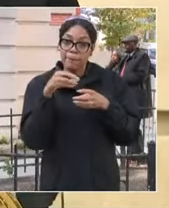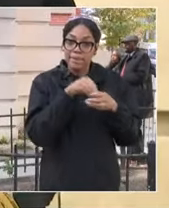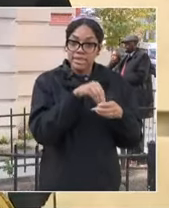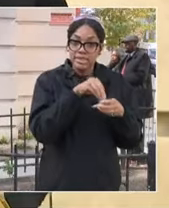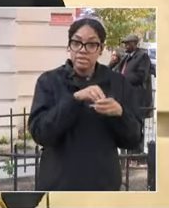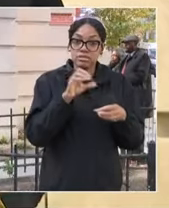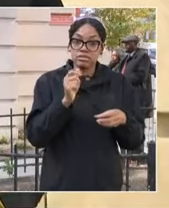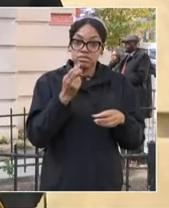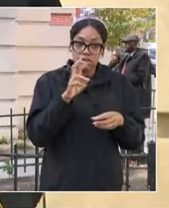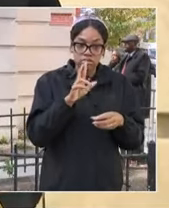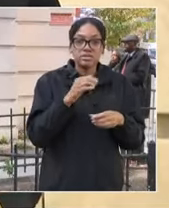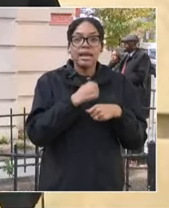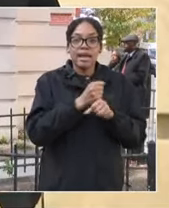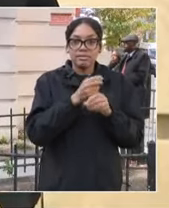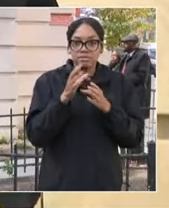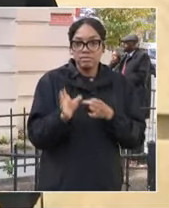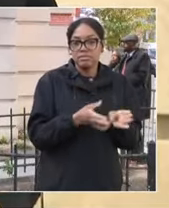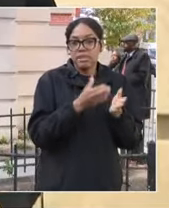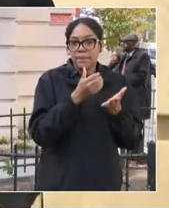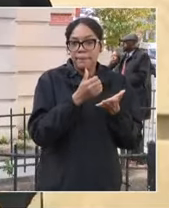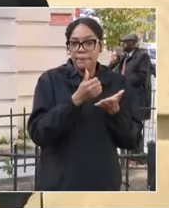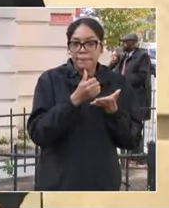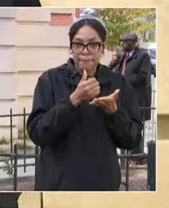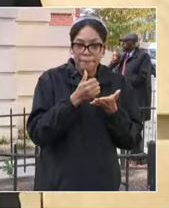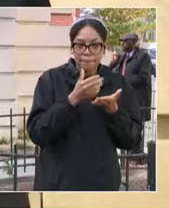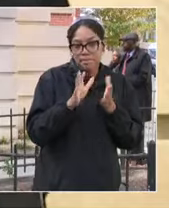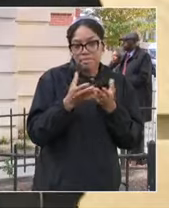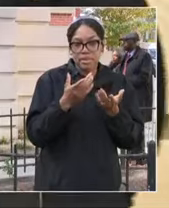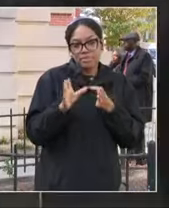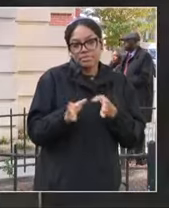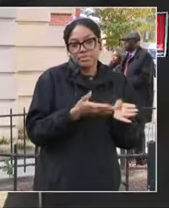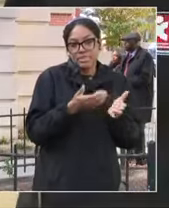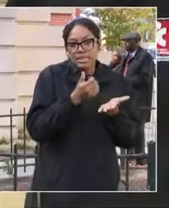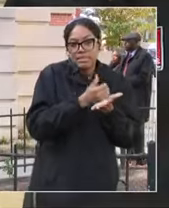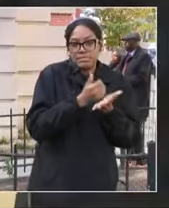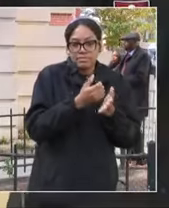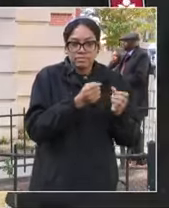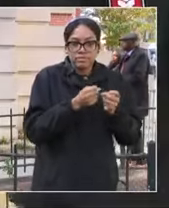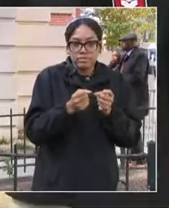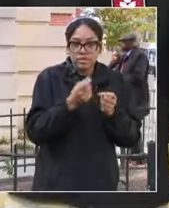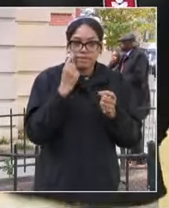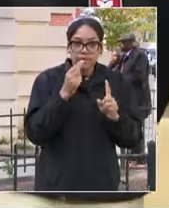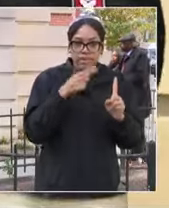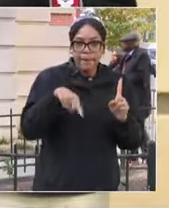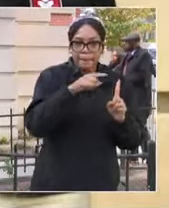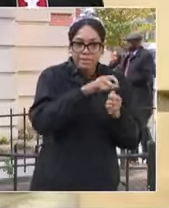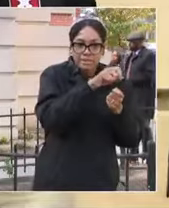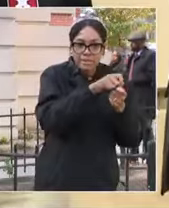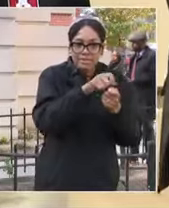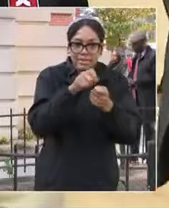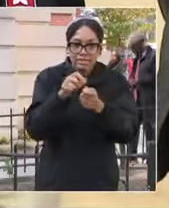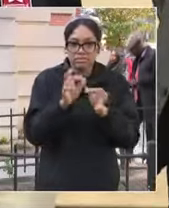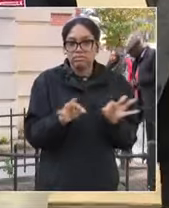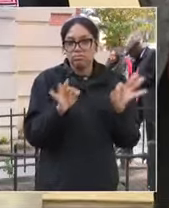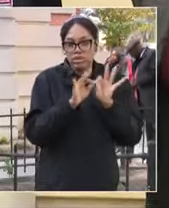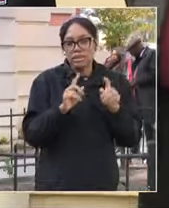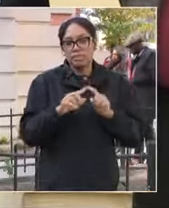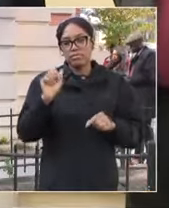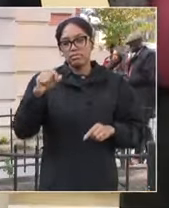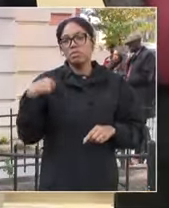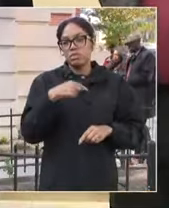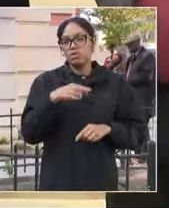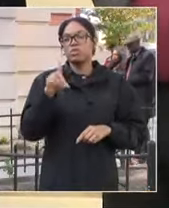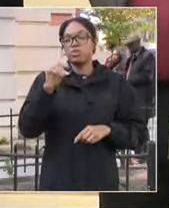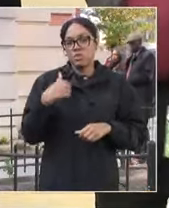shelter capacity, and we have no concern about shelter capacity for the moment. Thank you. Can you speak to services for